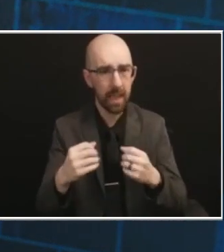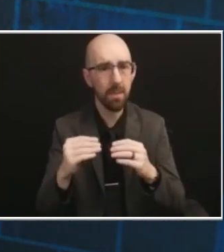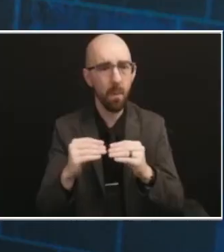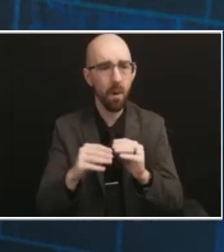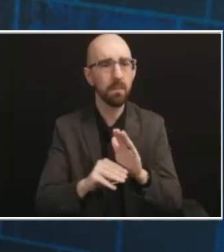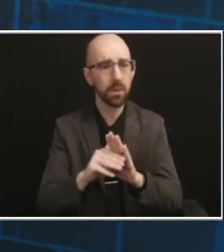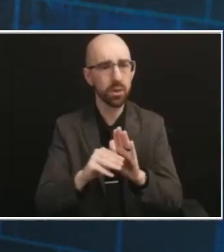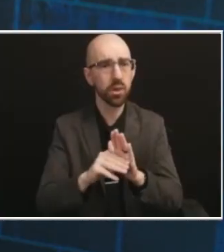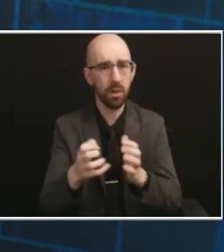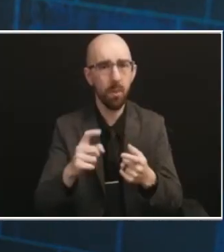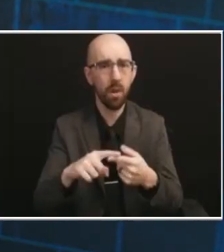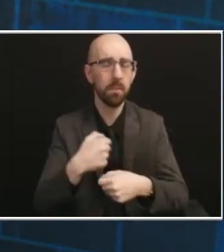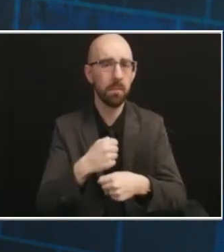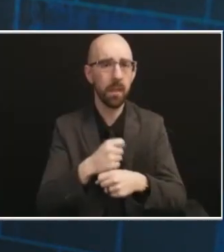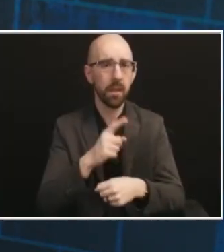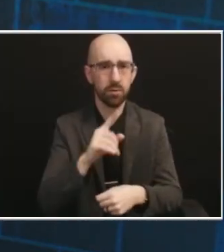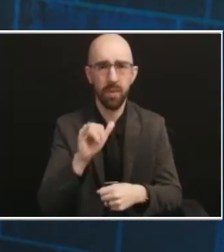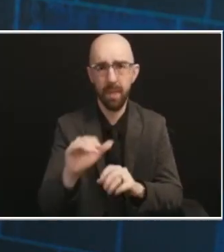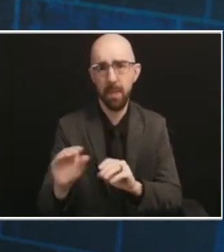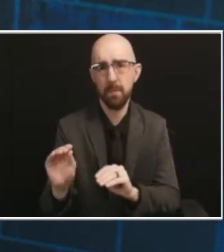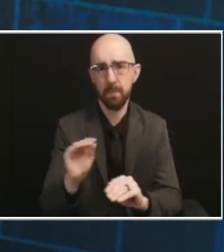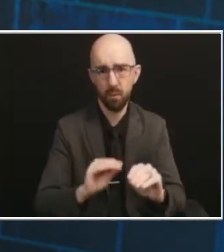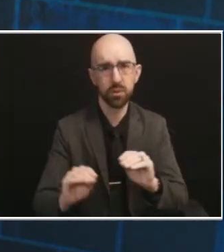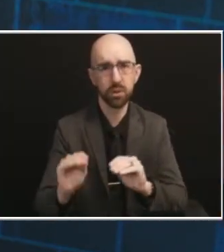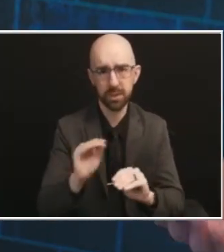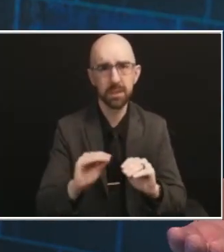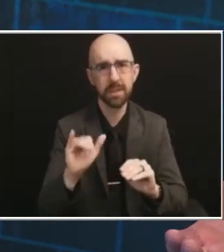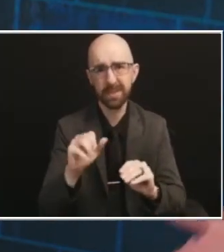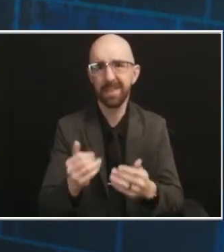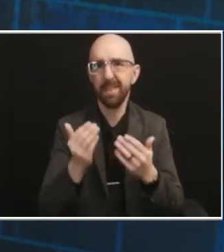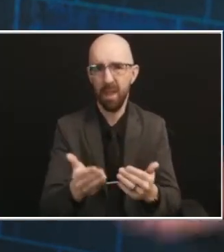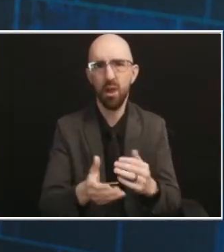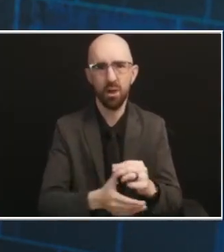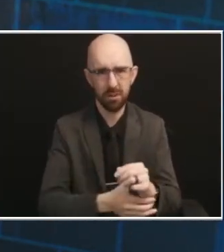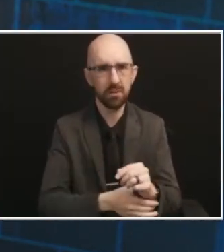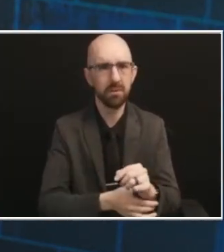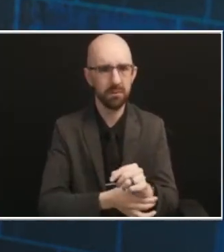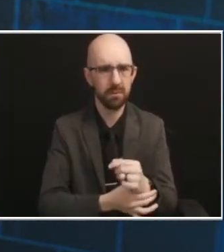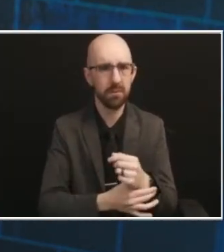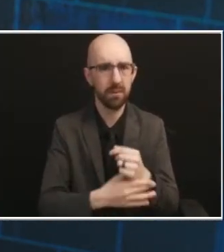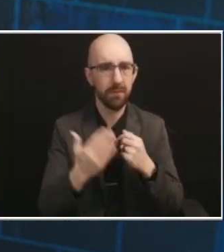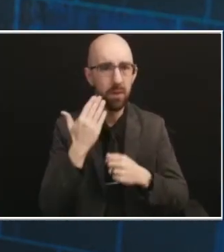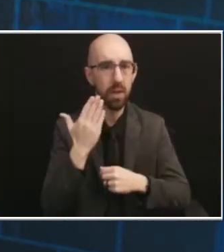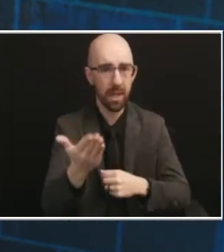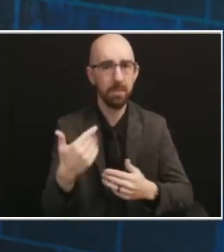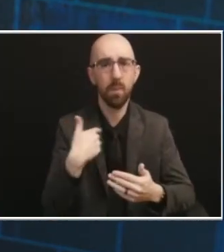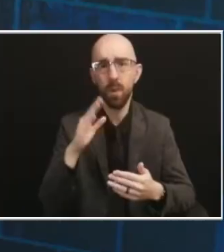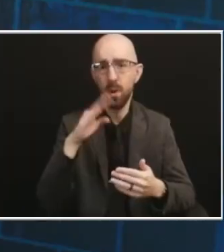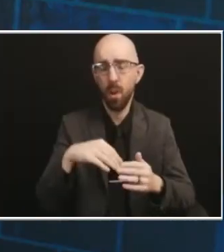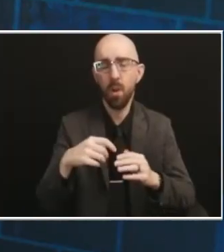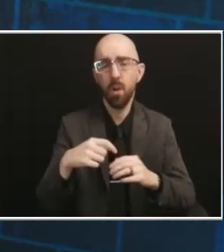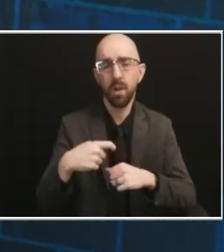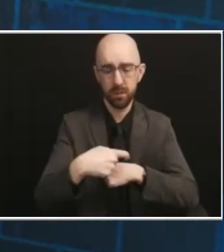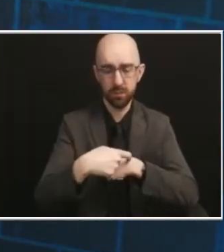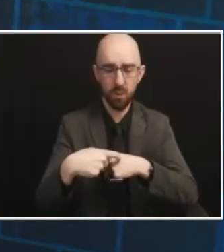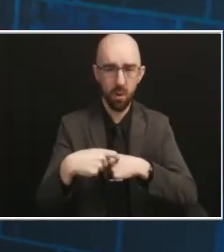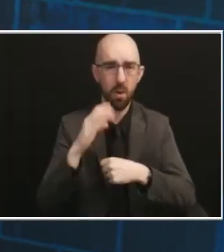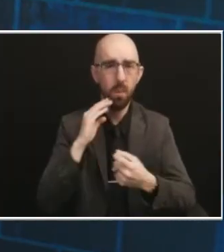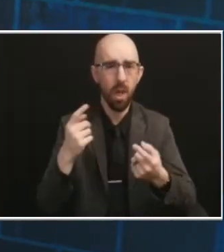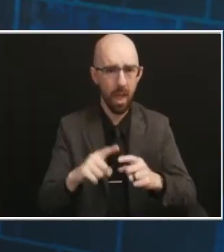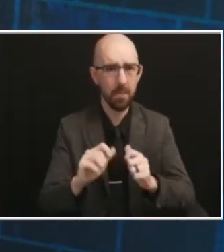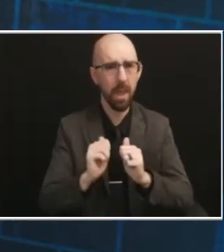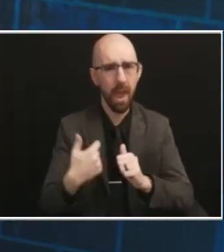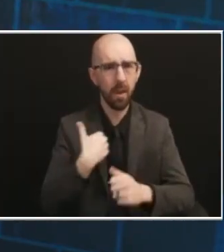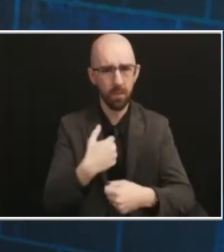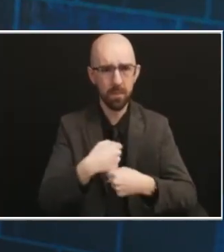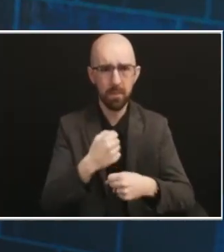make sure that that motion is there. So for Ezra, we're like, okay, we know scars are going to happen. How can we make sure that as